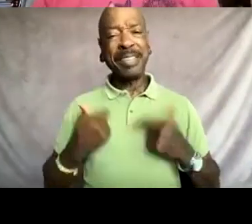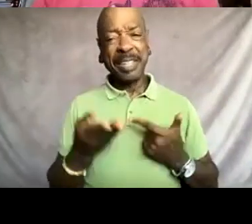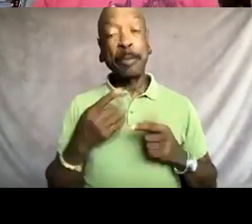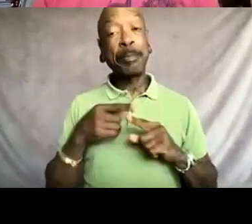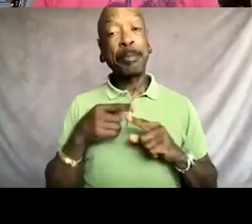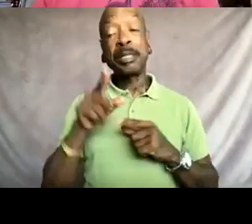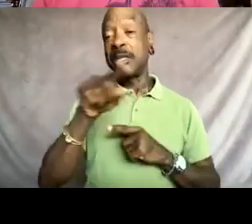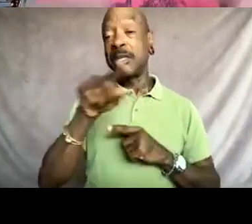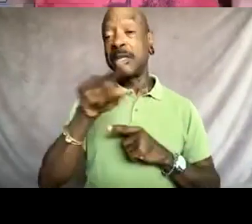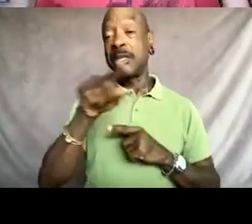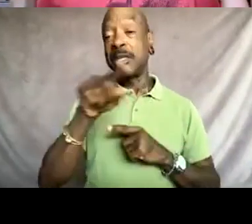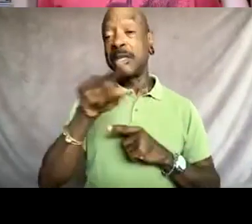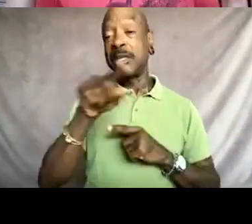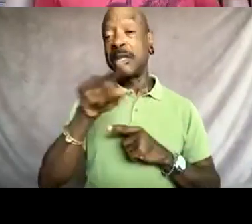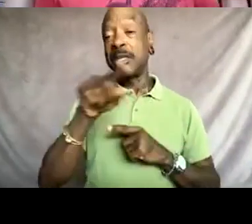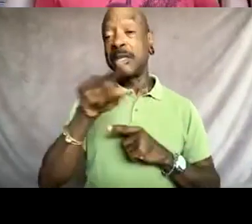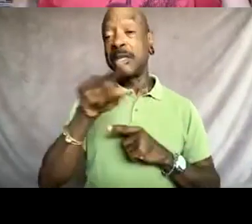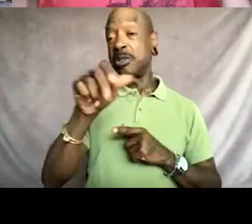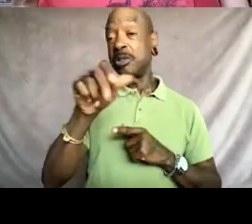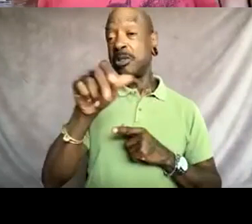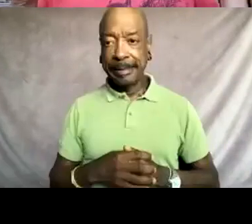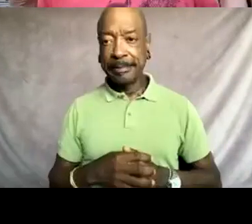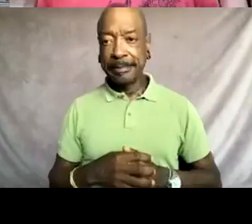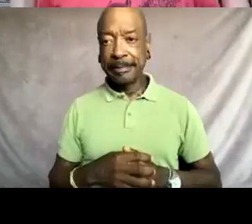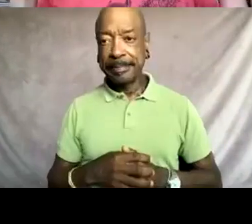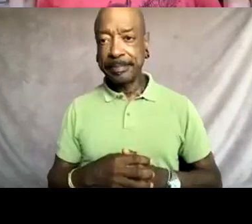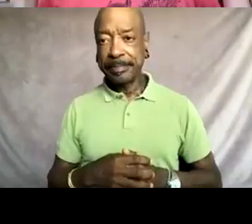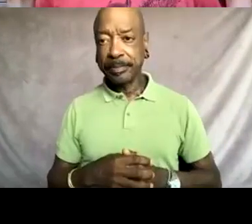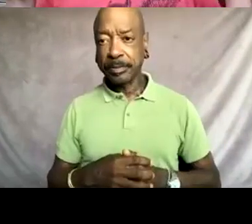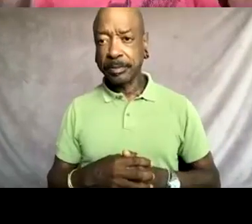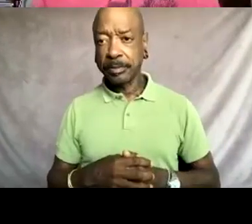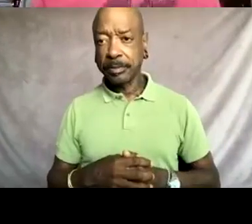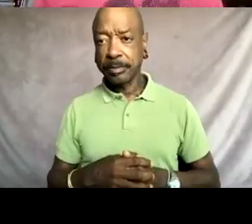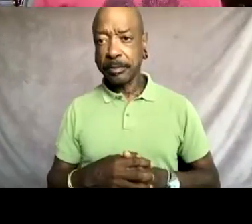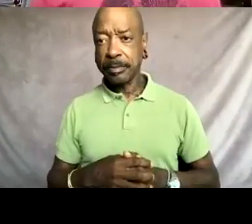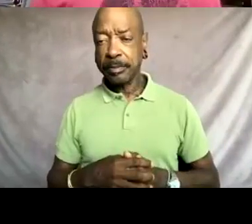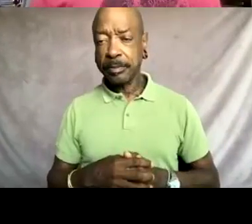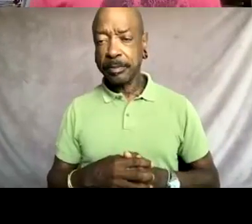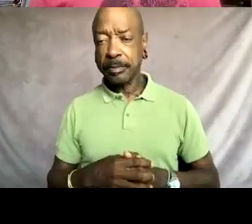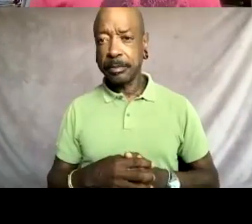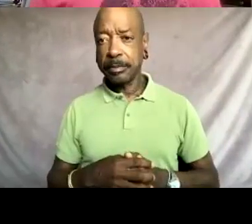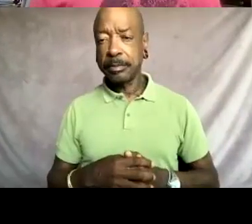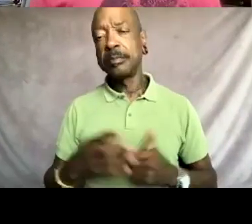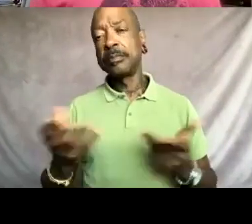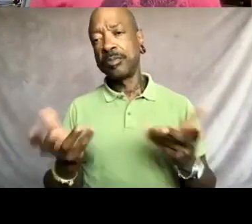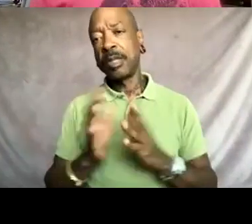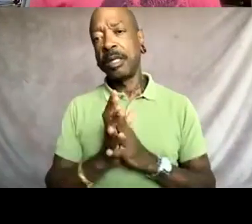for this, white dominant culture notion of a nuclear family and their single family home. So